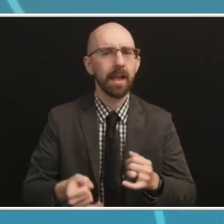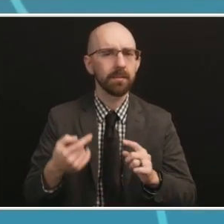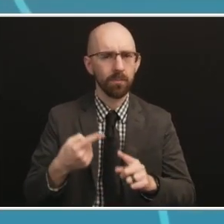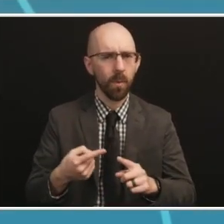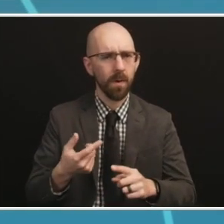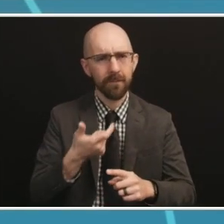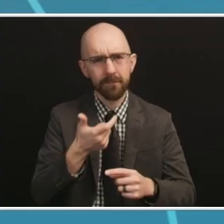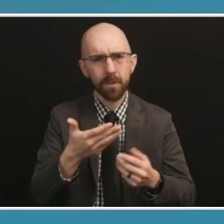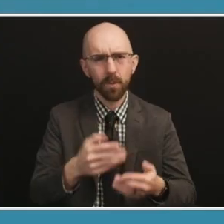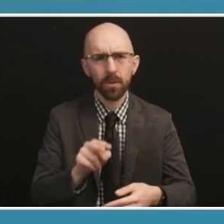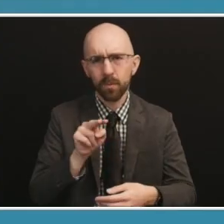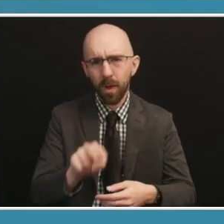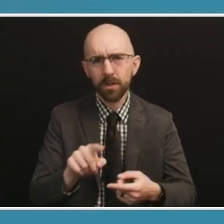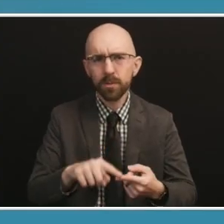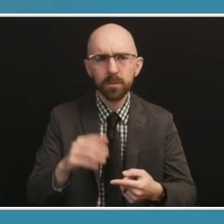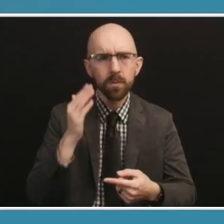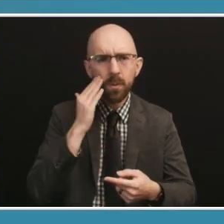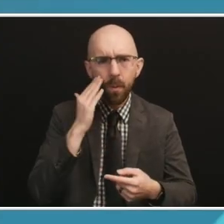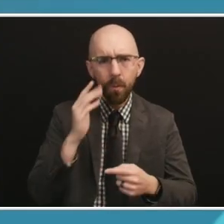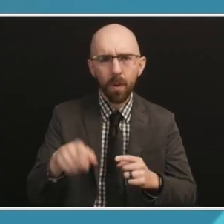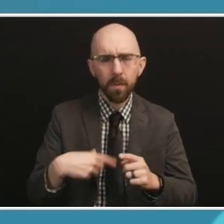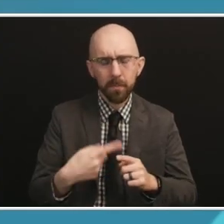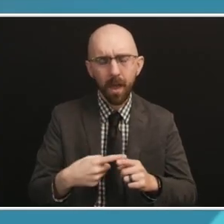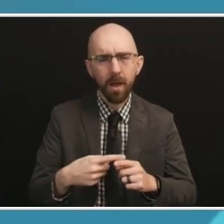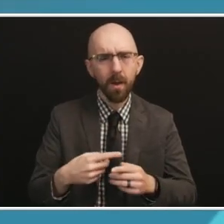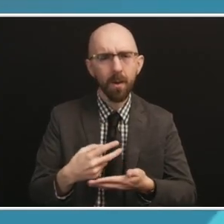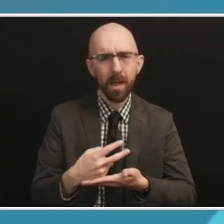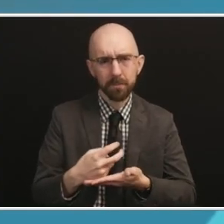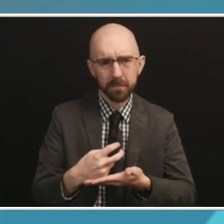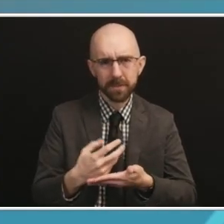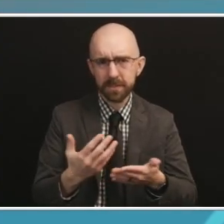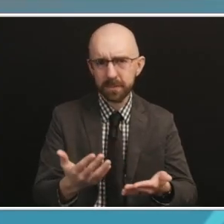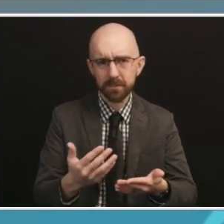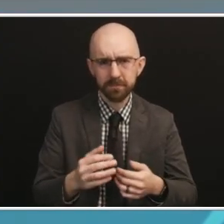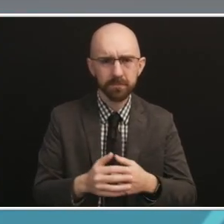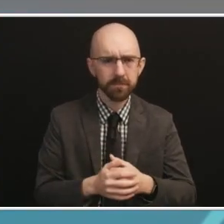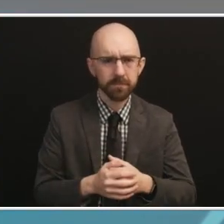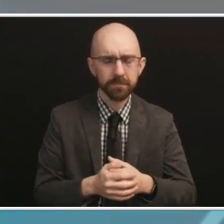watching to know about epilepsy?